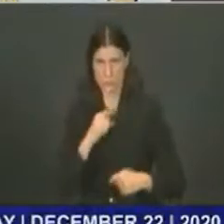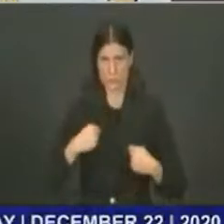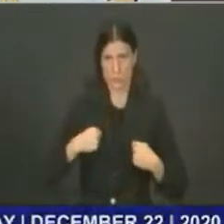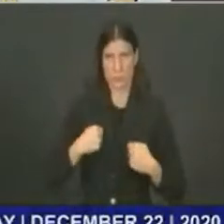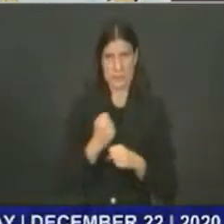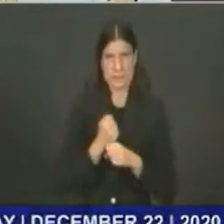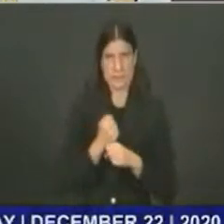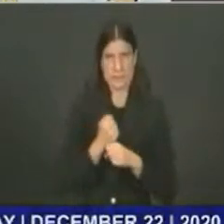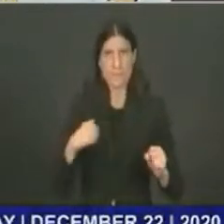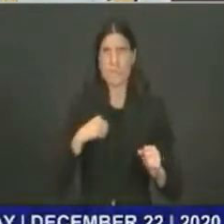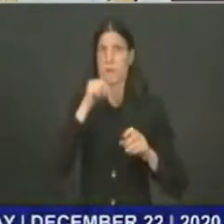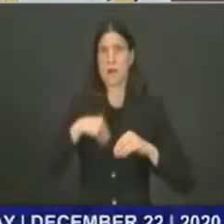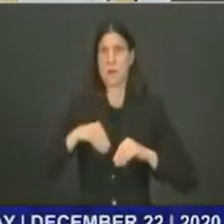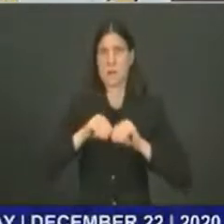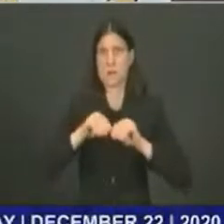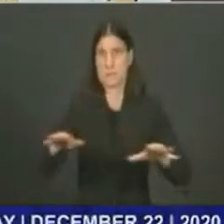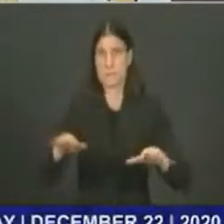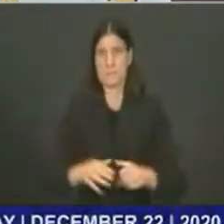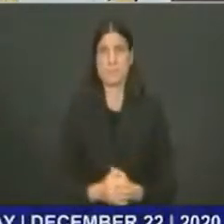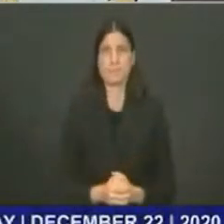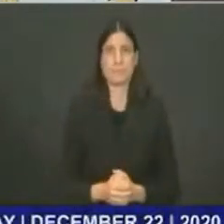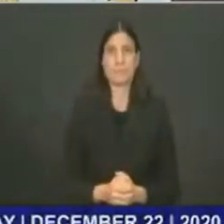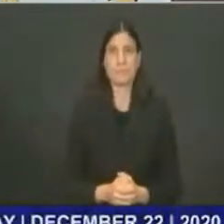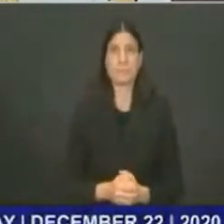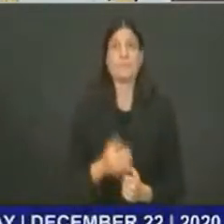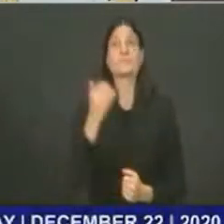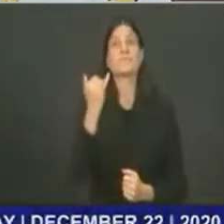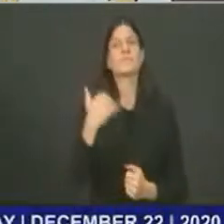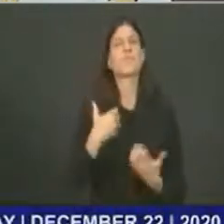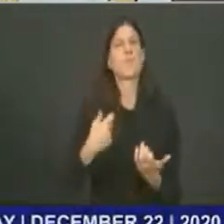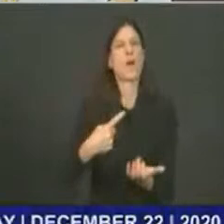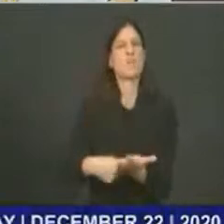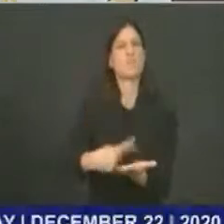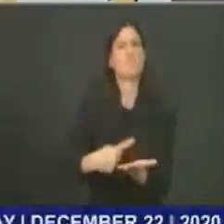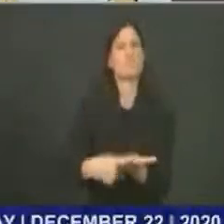that we've held over the last few days. We've said we're going